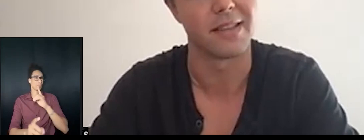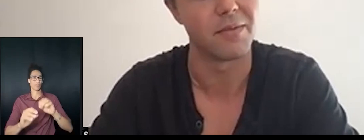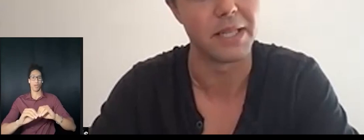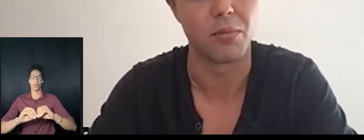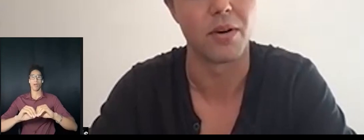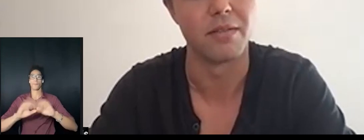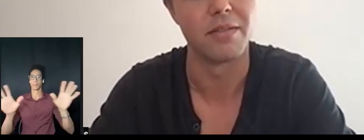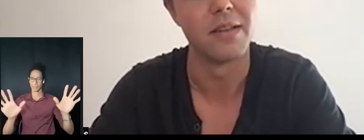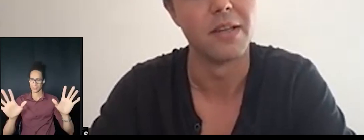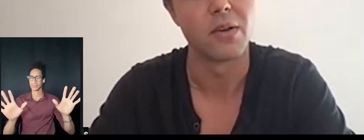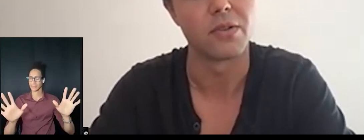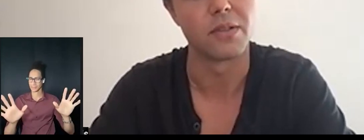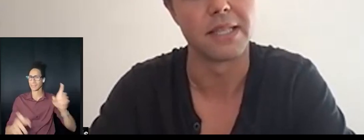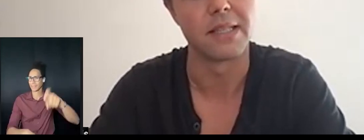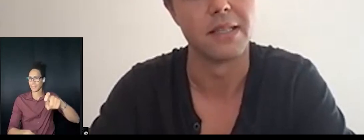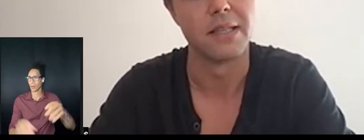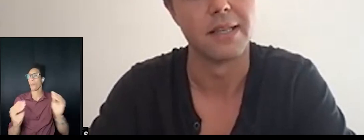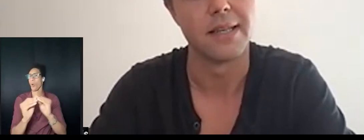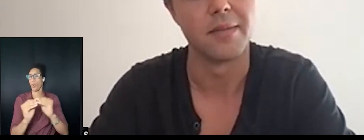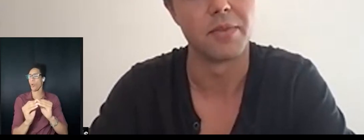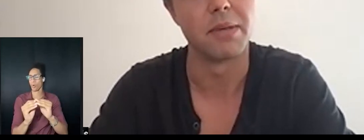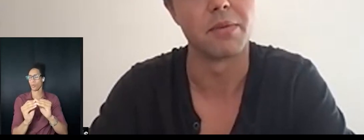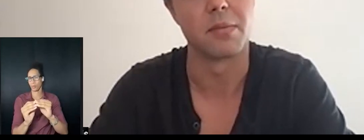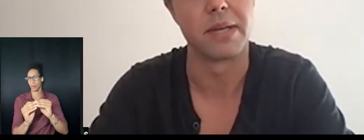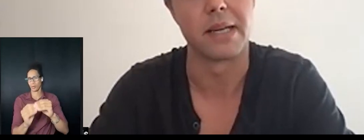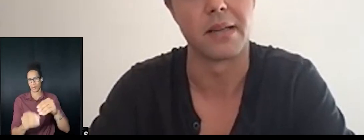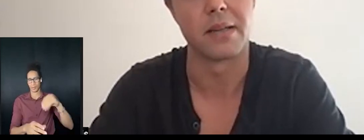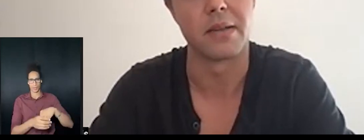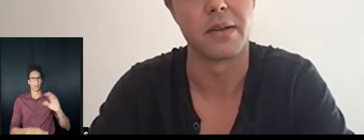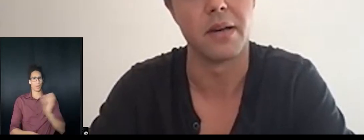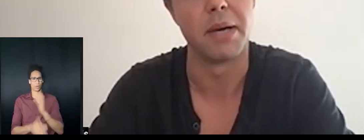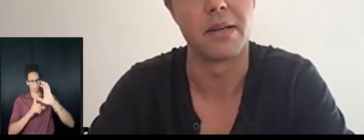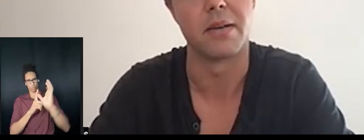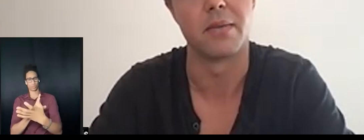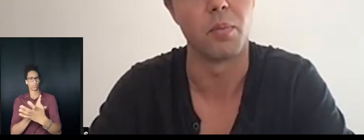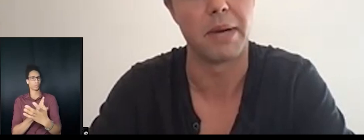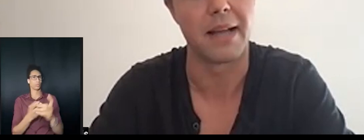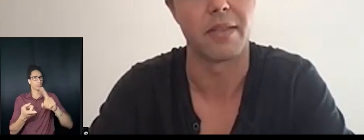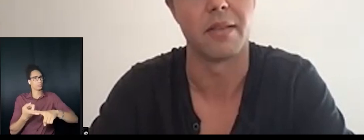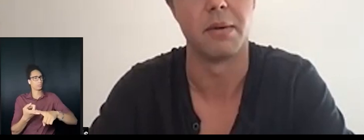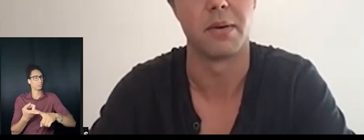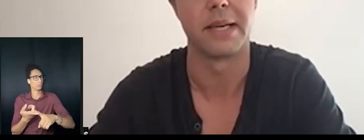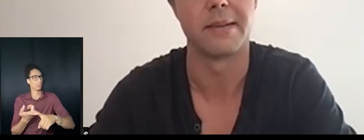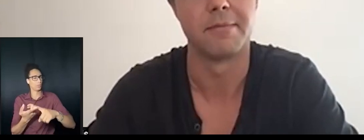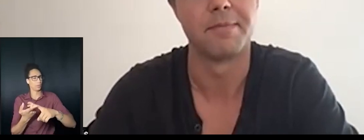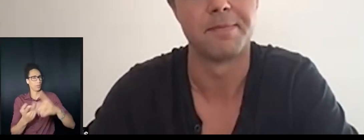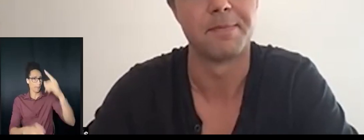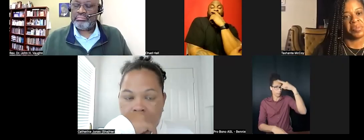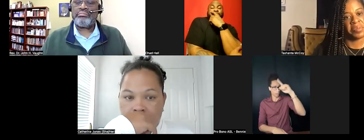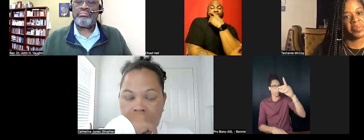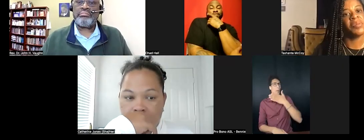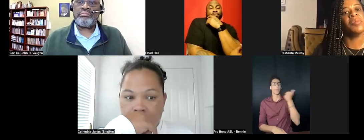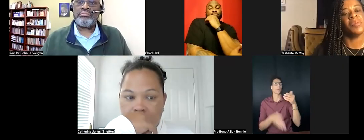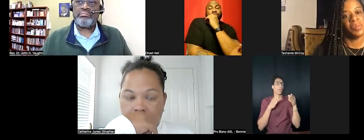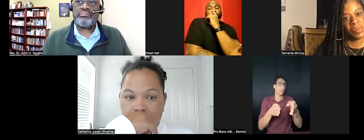an obvious thing that we need more of culturally, to be able to bring a better path, a better way.